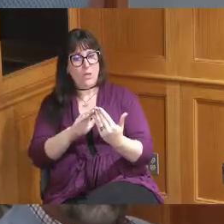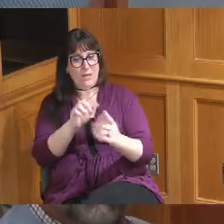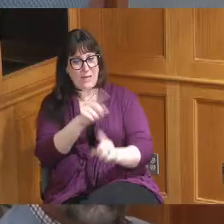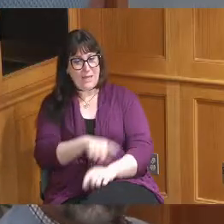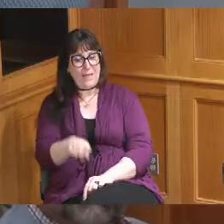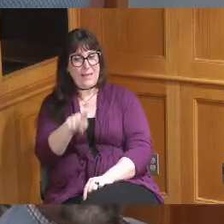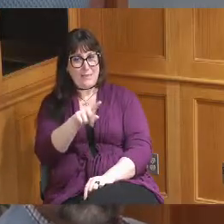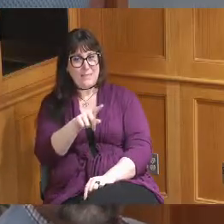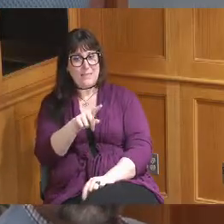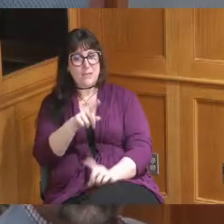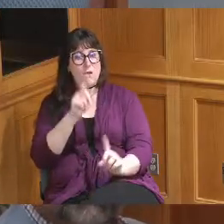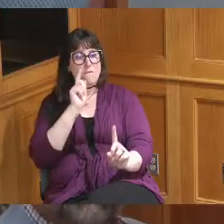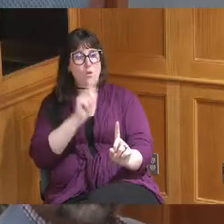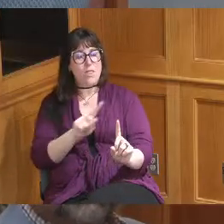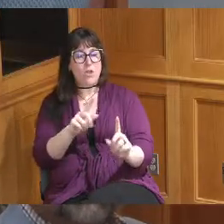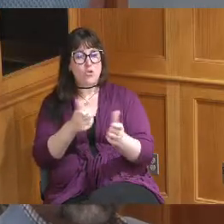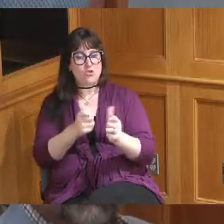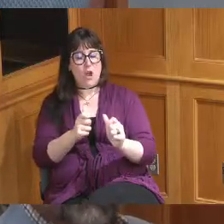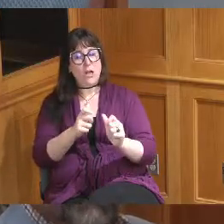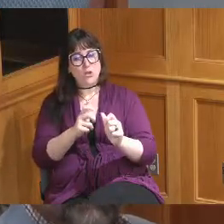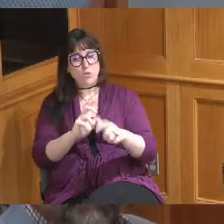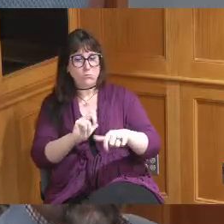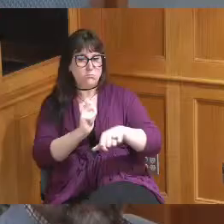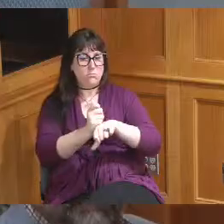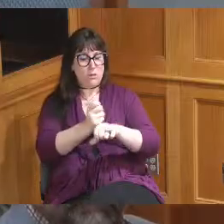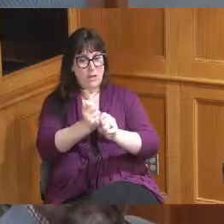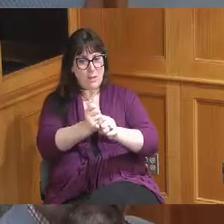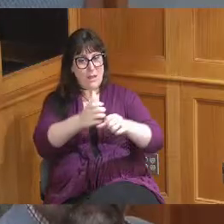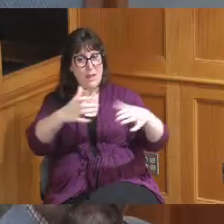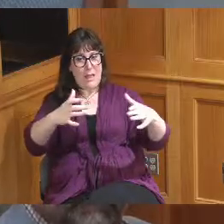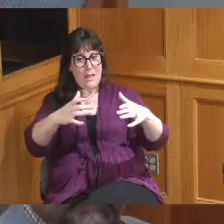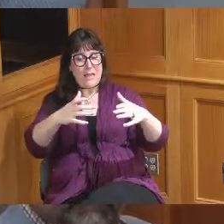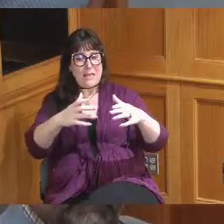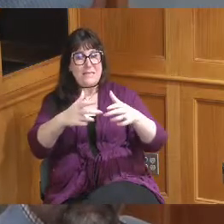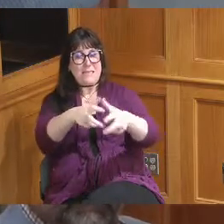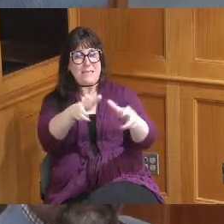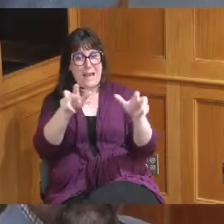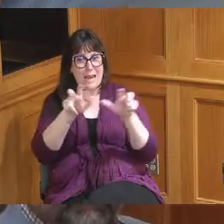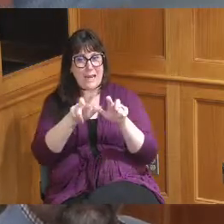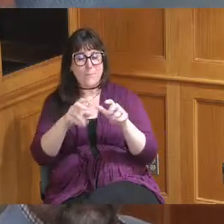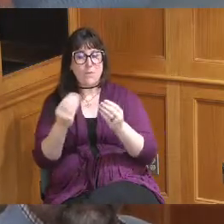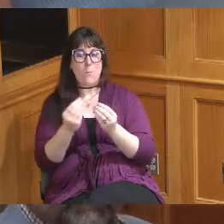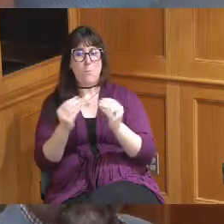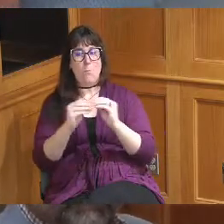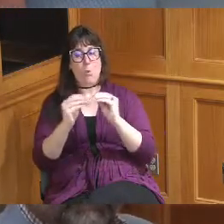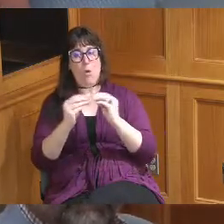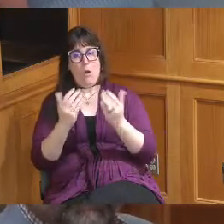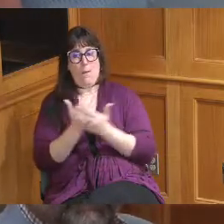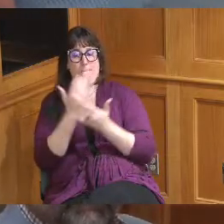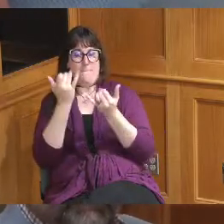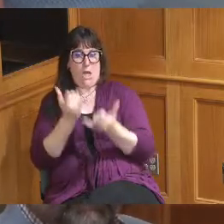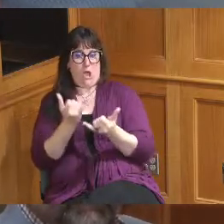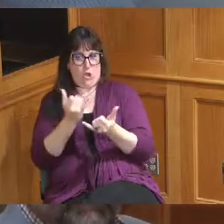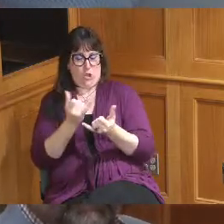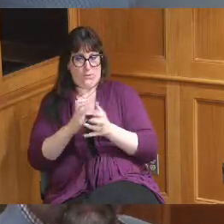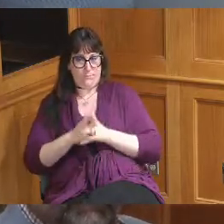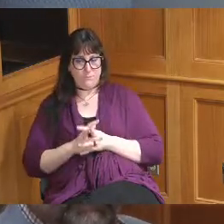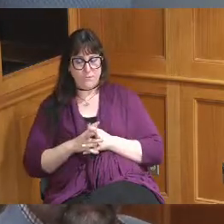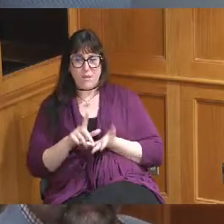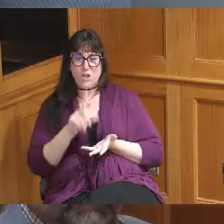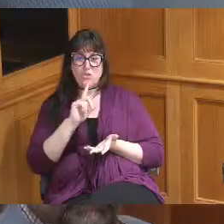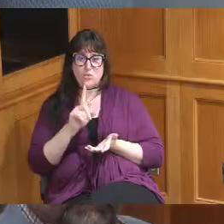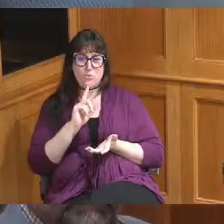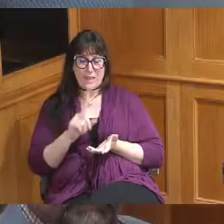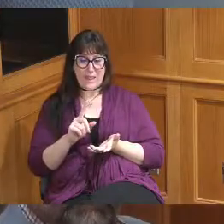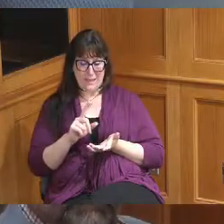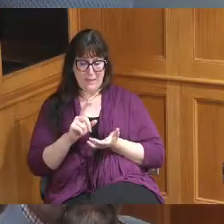their quest for growing stadium, making the stadiums better, more modern. And it is really, in this iteration of